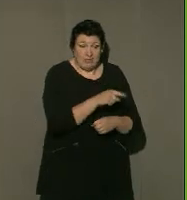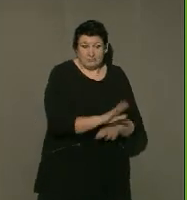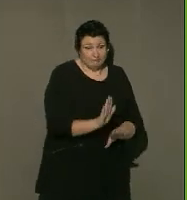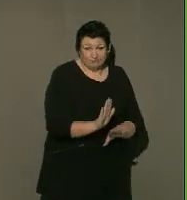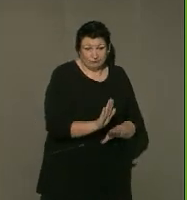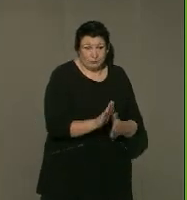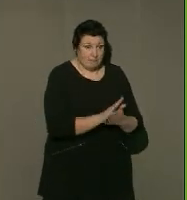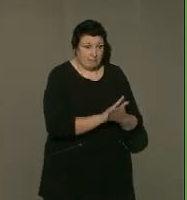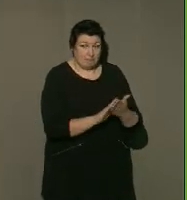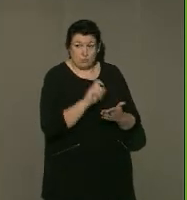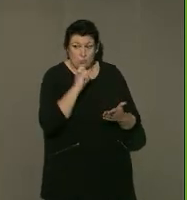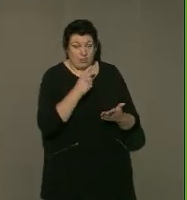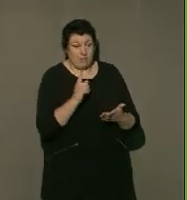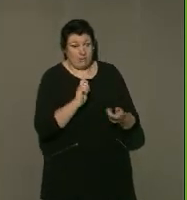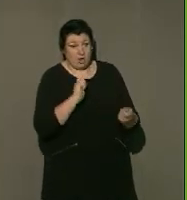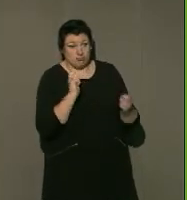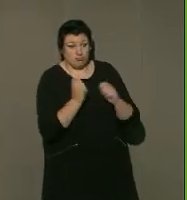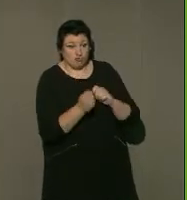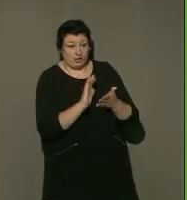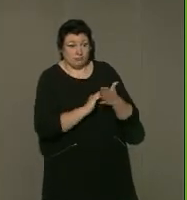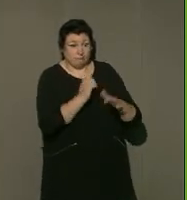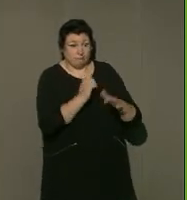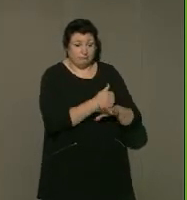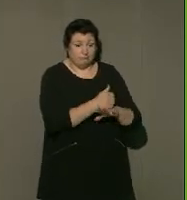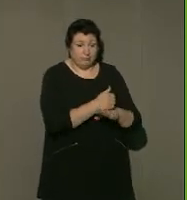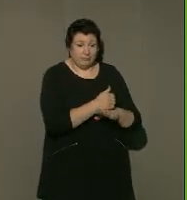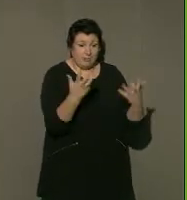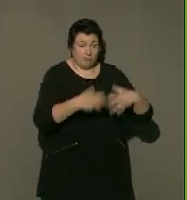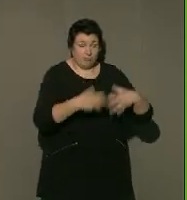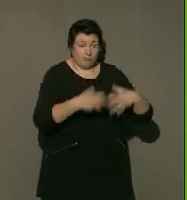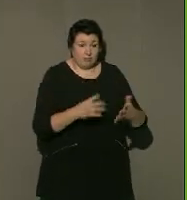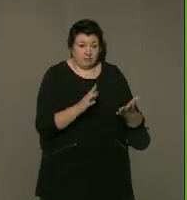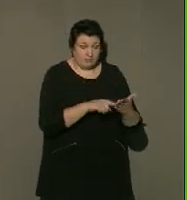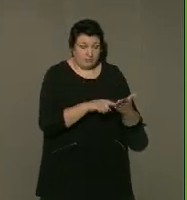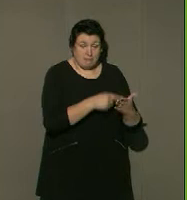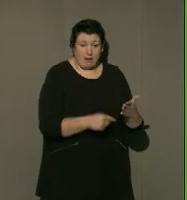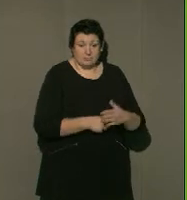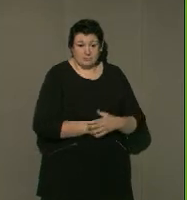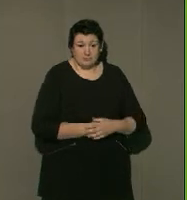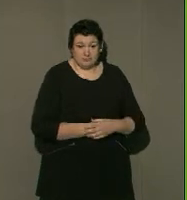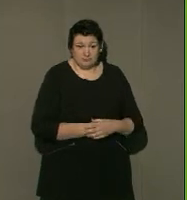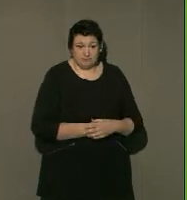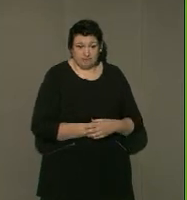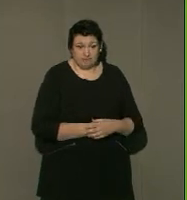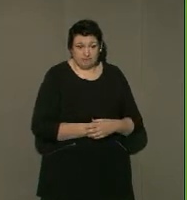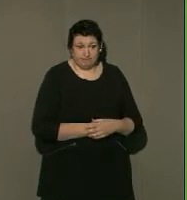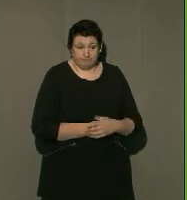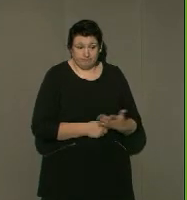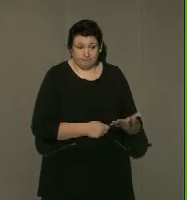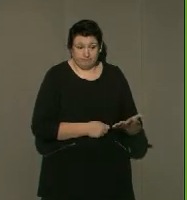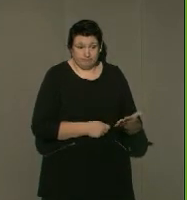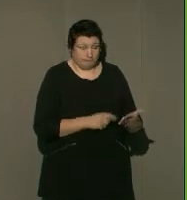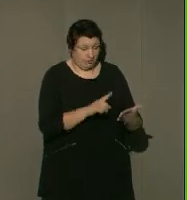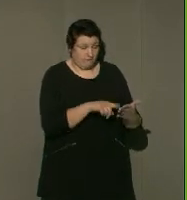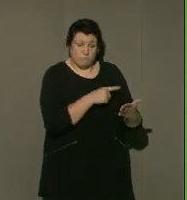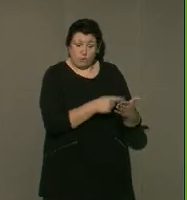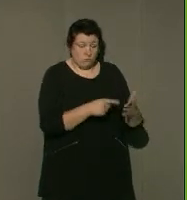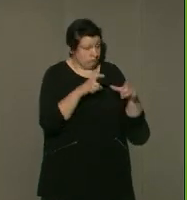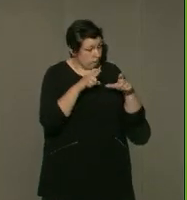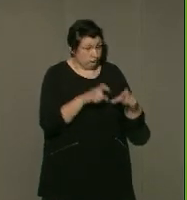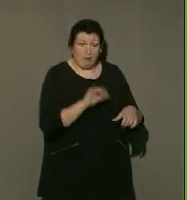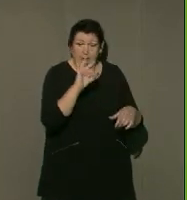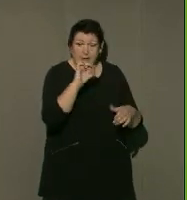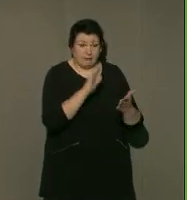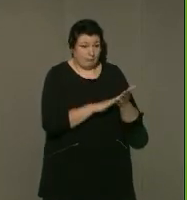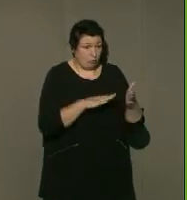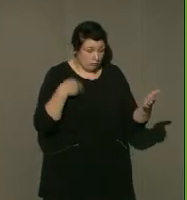to fundamentally amend the outcome of that ballot. That ballot has force for 18 months and is the